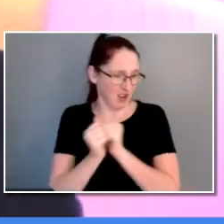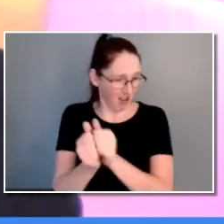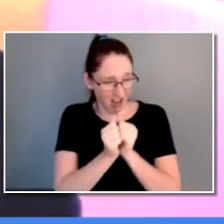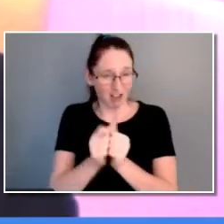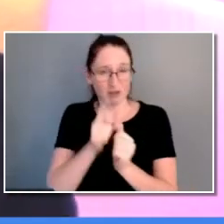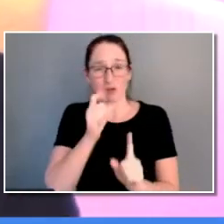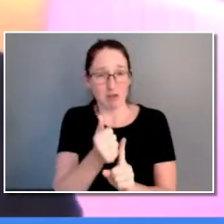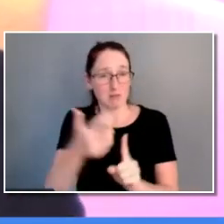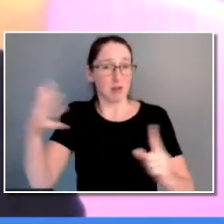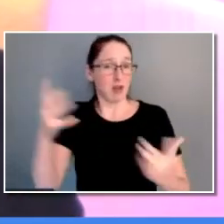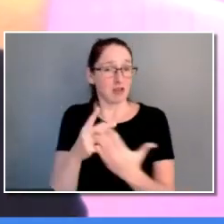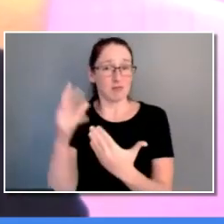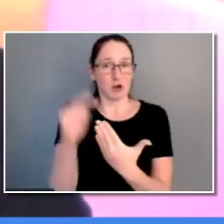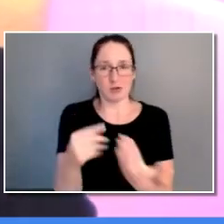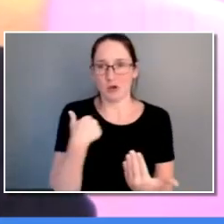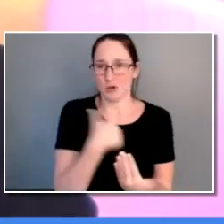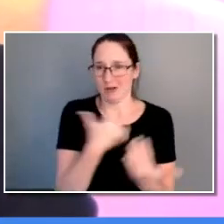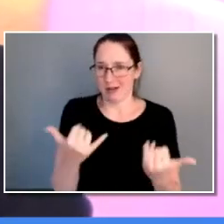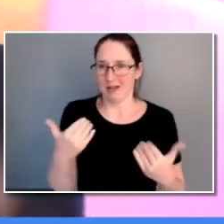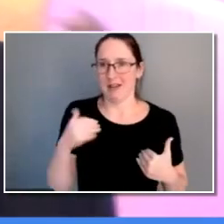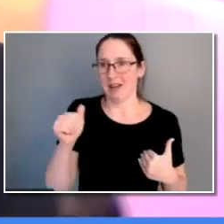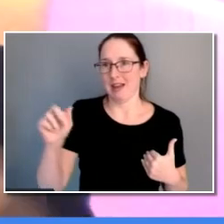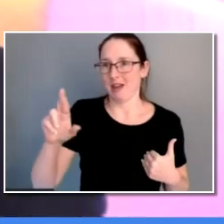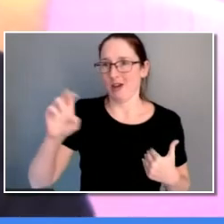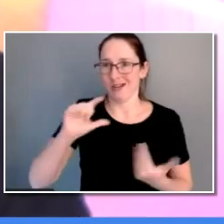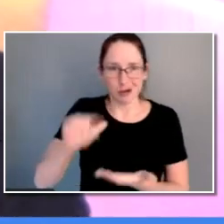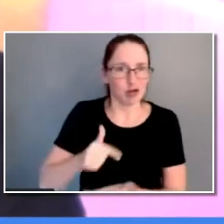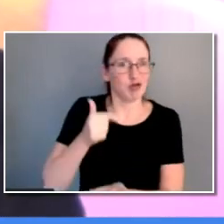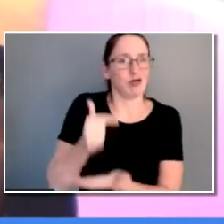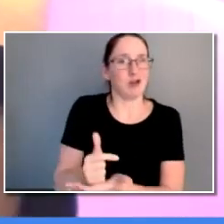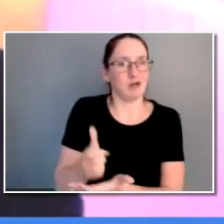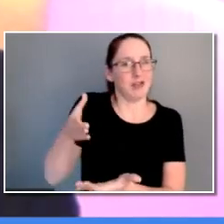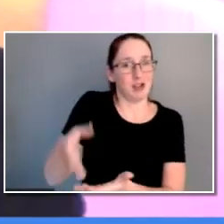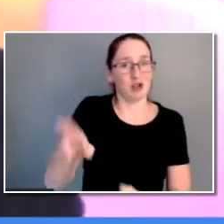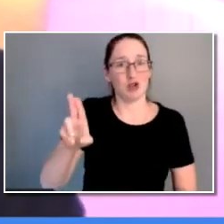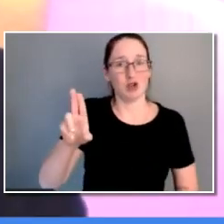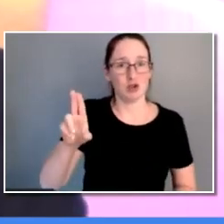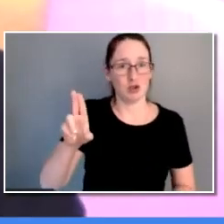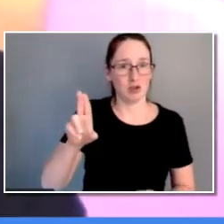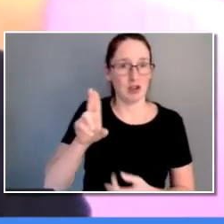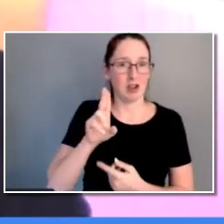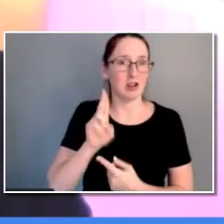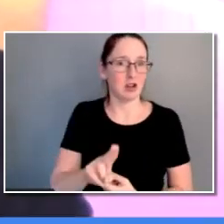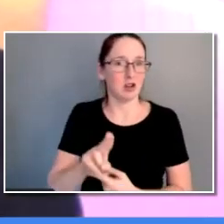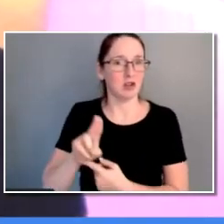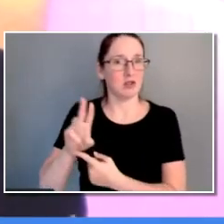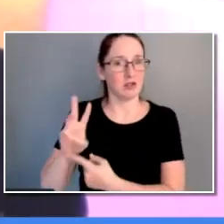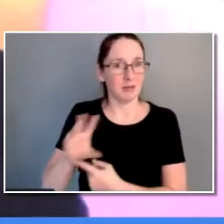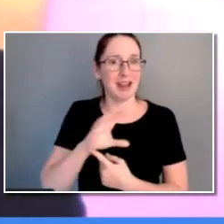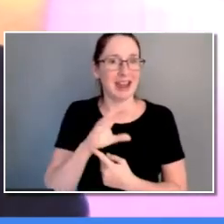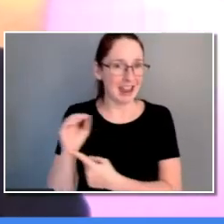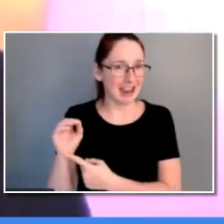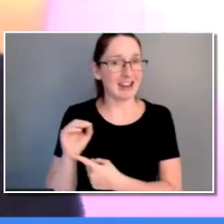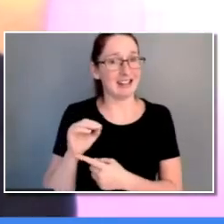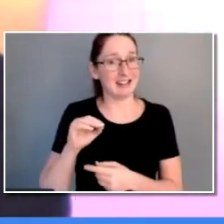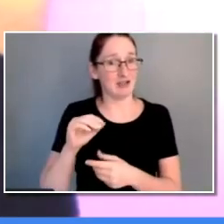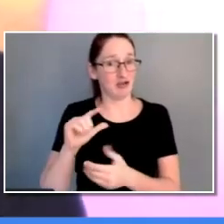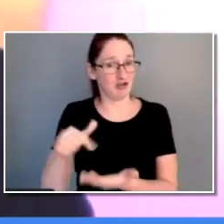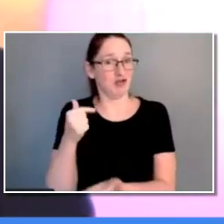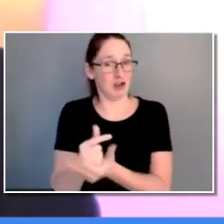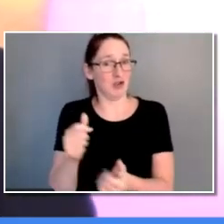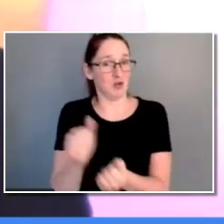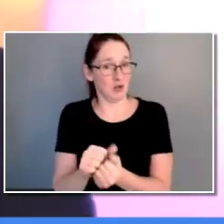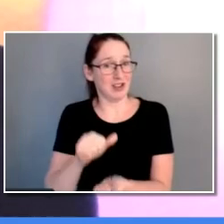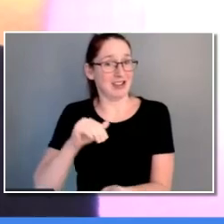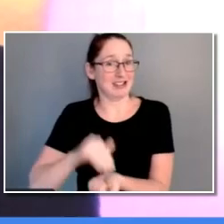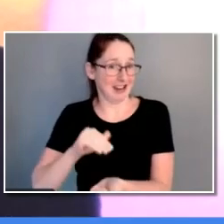program. We now have ARE graduates at UW in graduate and doctoral programs. So I want to thank you for